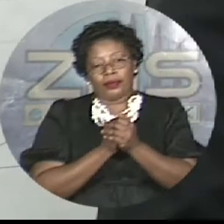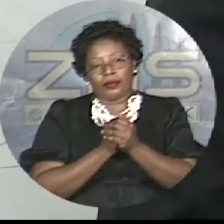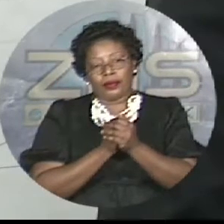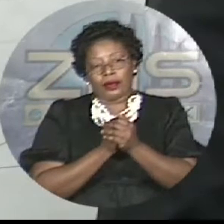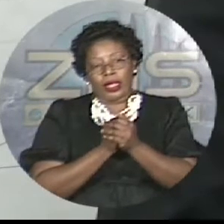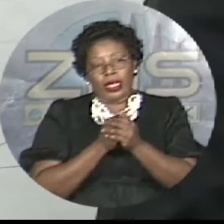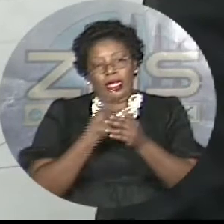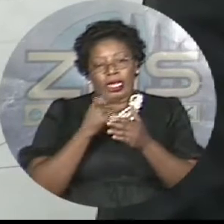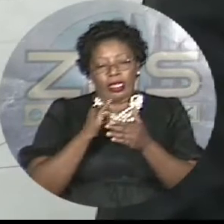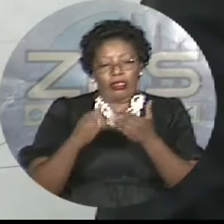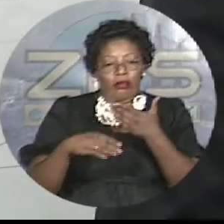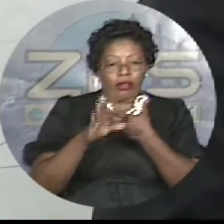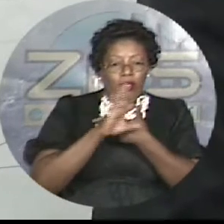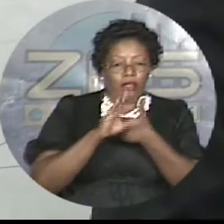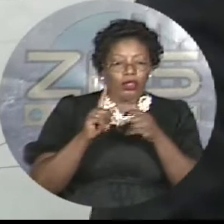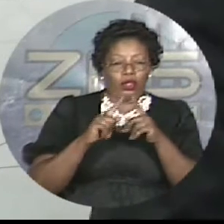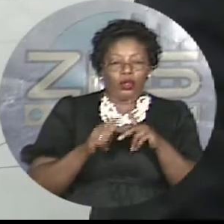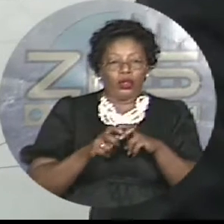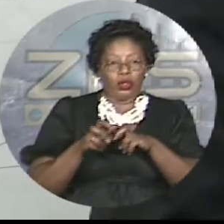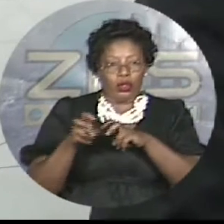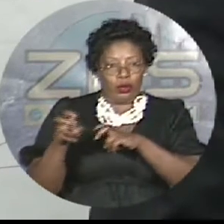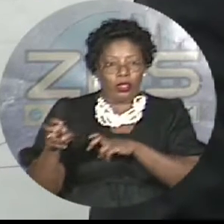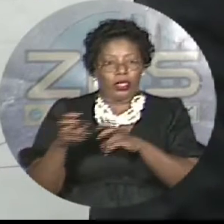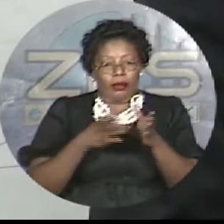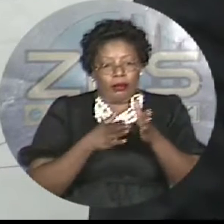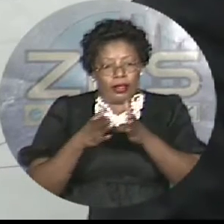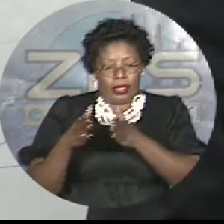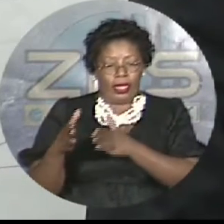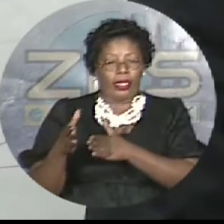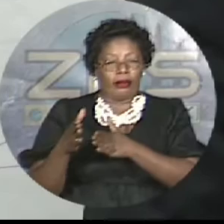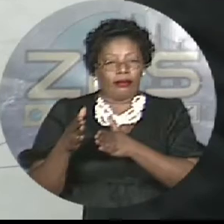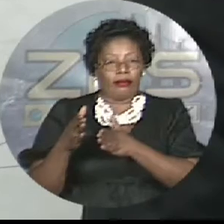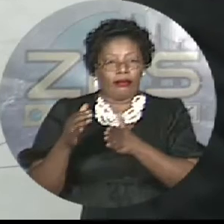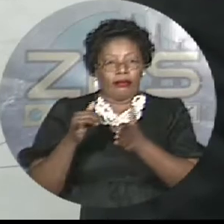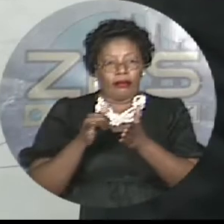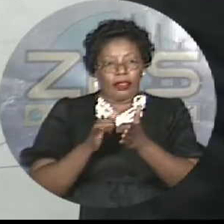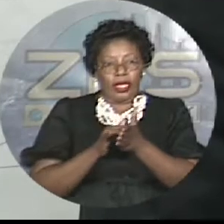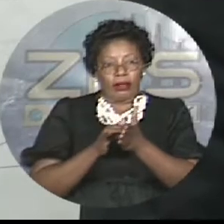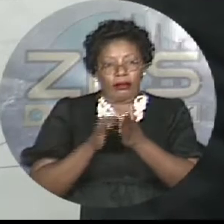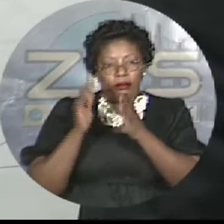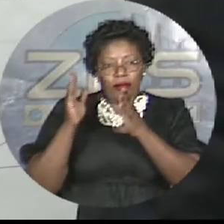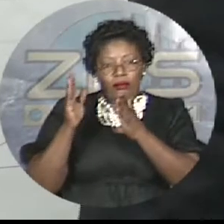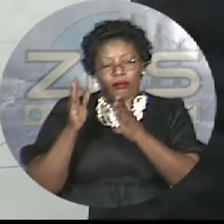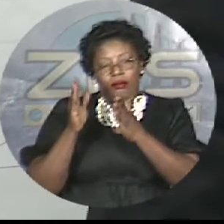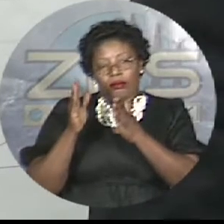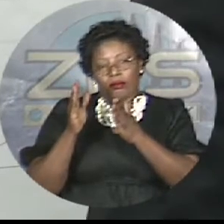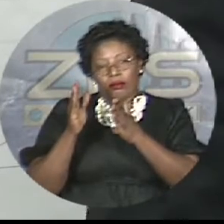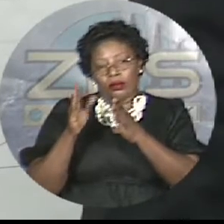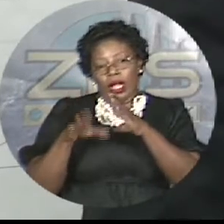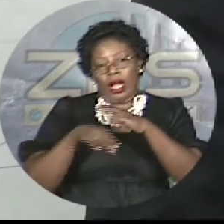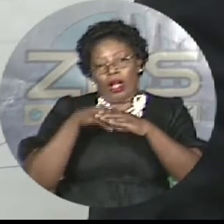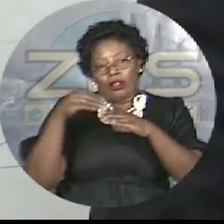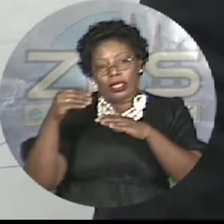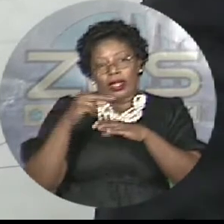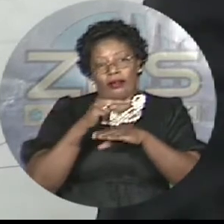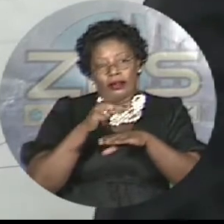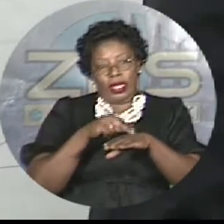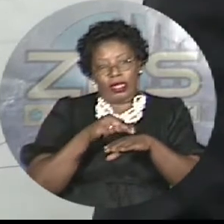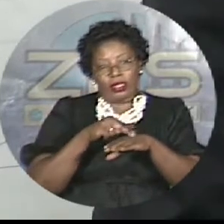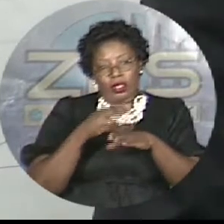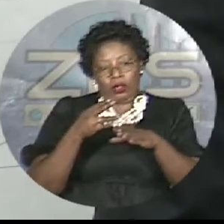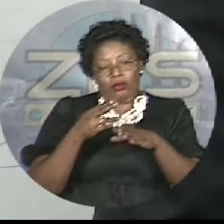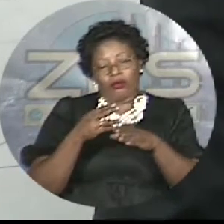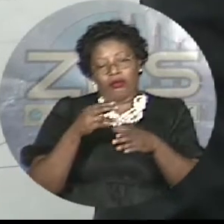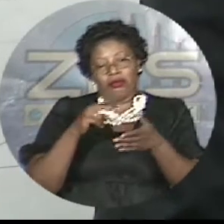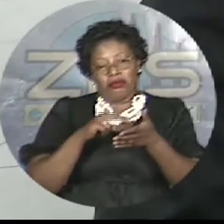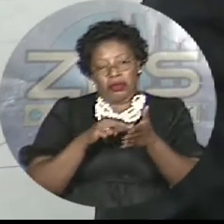to the tourism plan, which was concentrated for the most part outside of New Providence and which spared